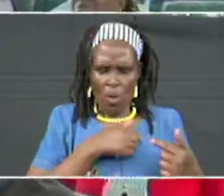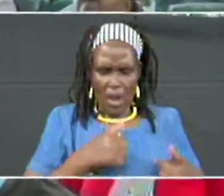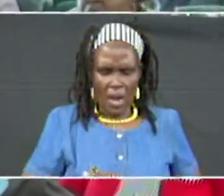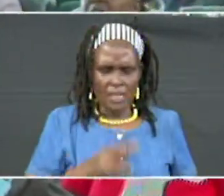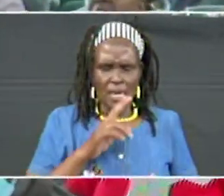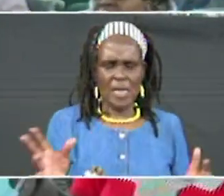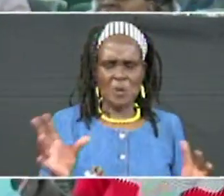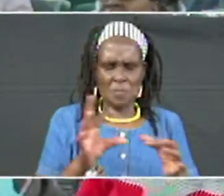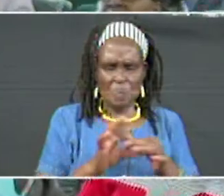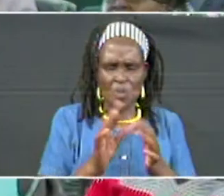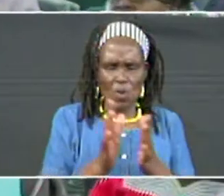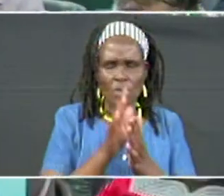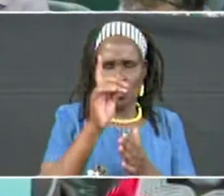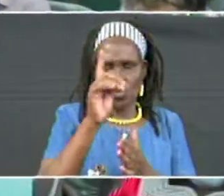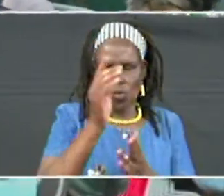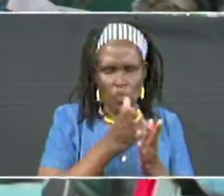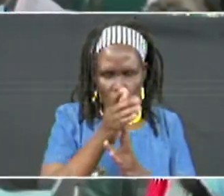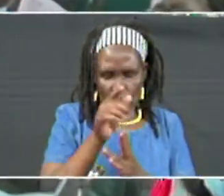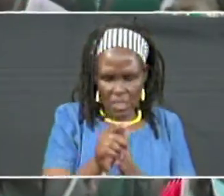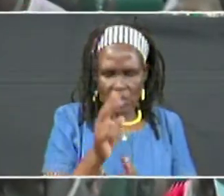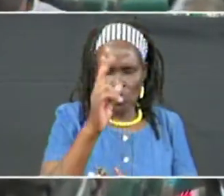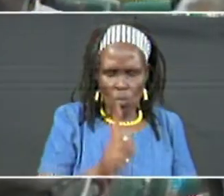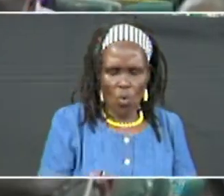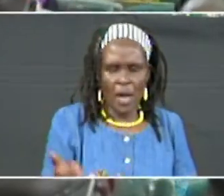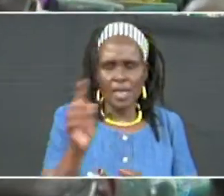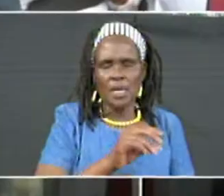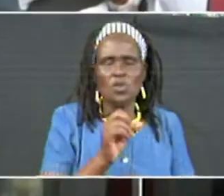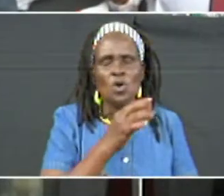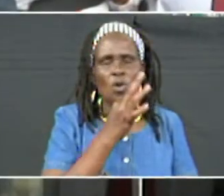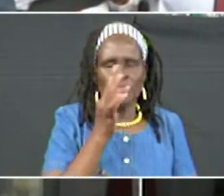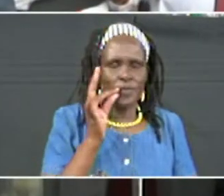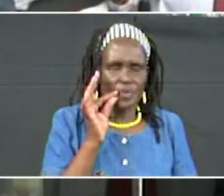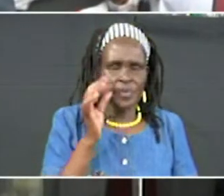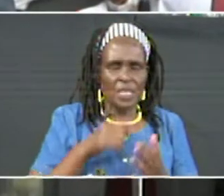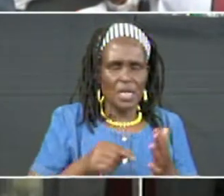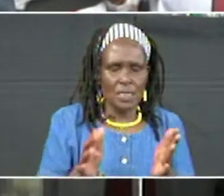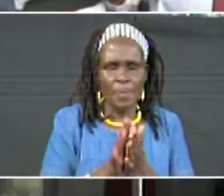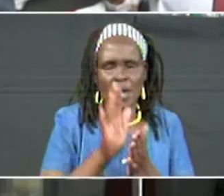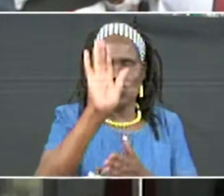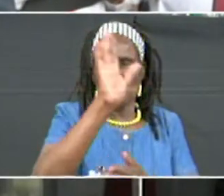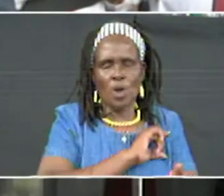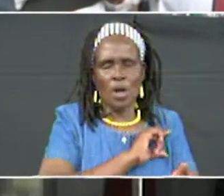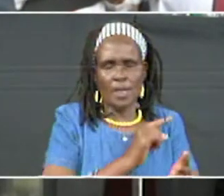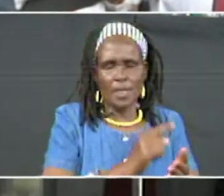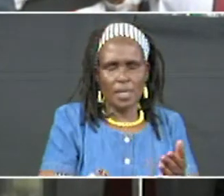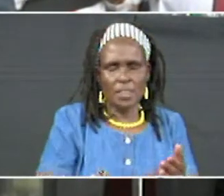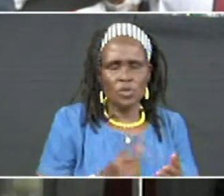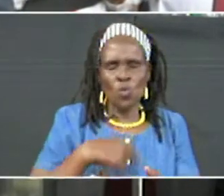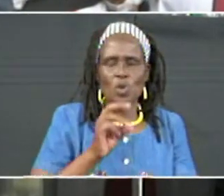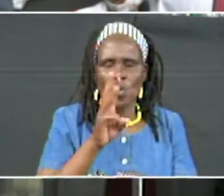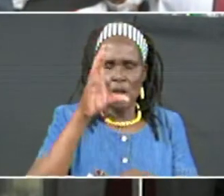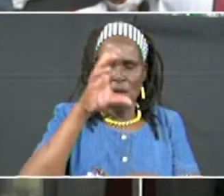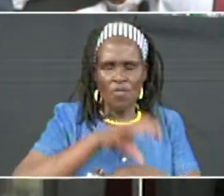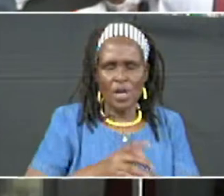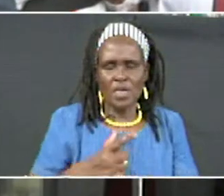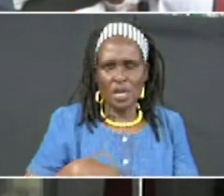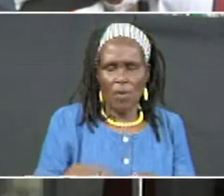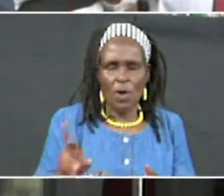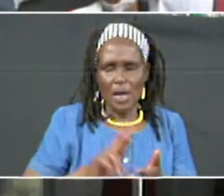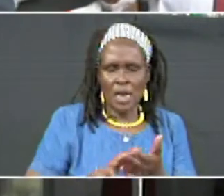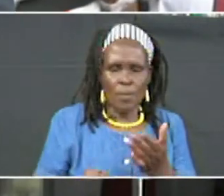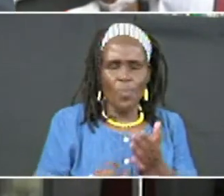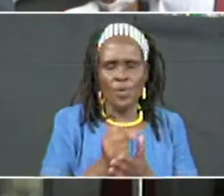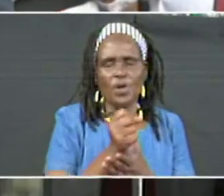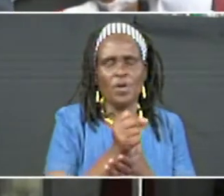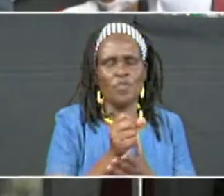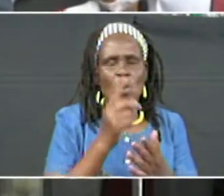you through these 21 days of fast, that by your grace we will find our reprieve.